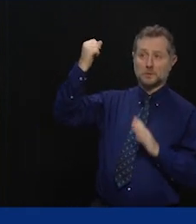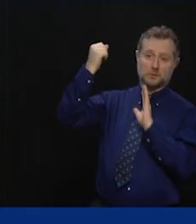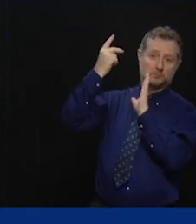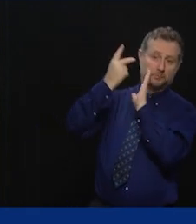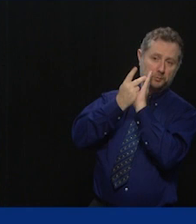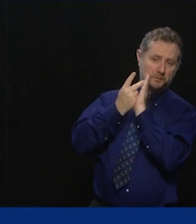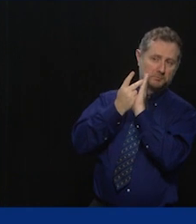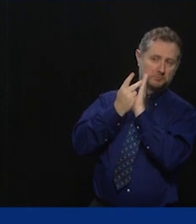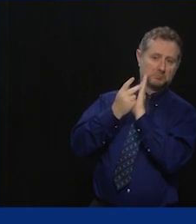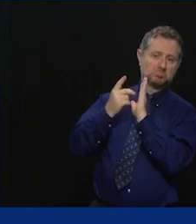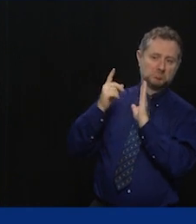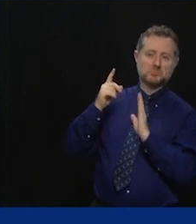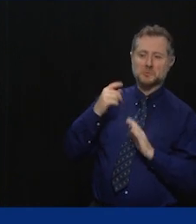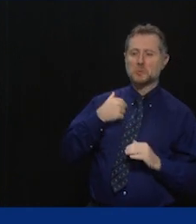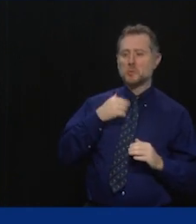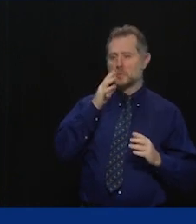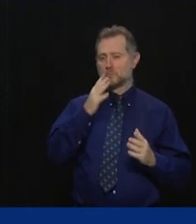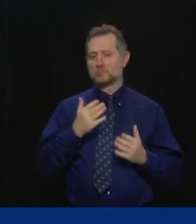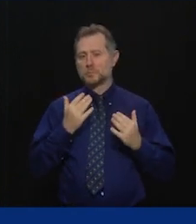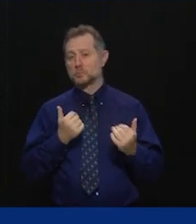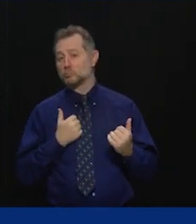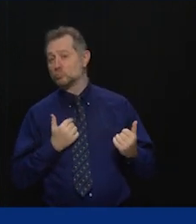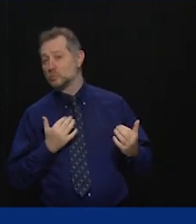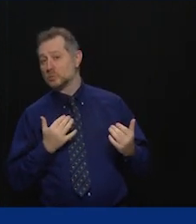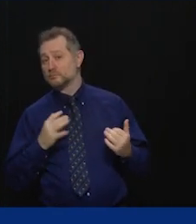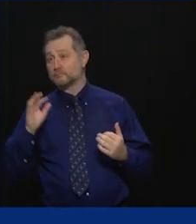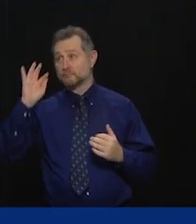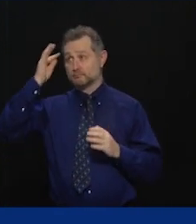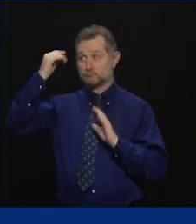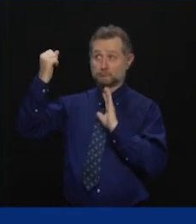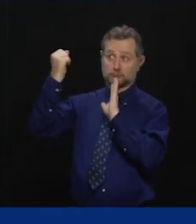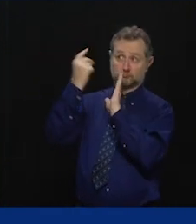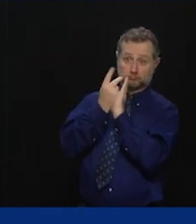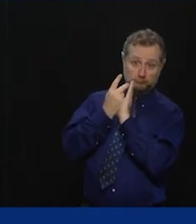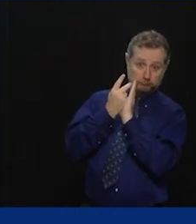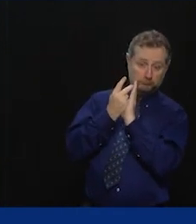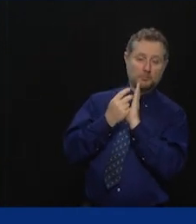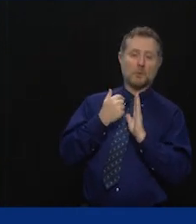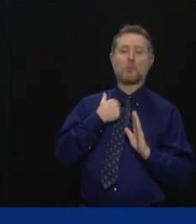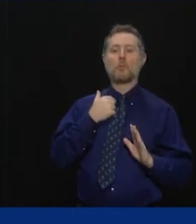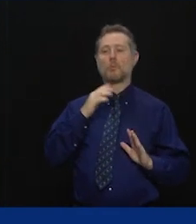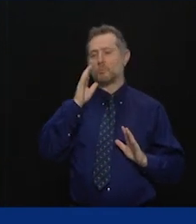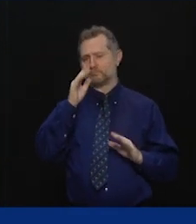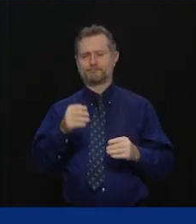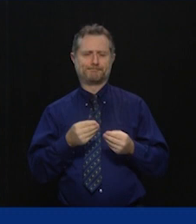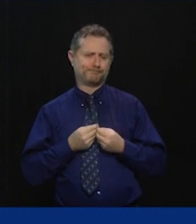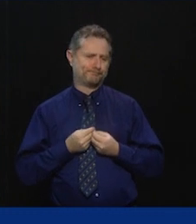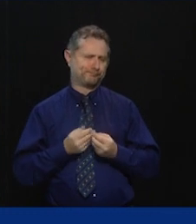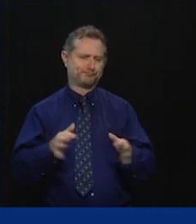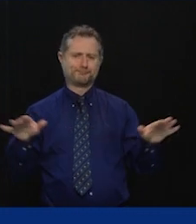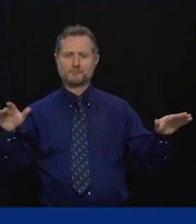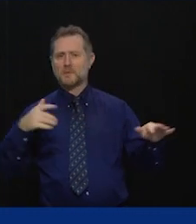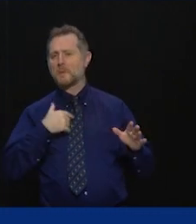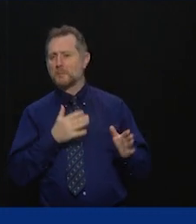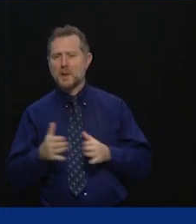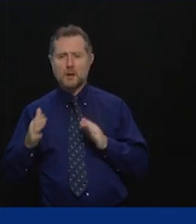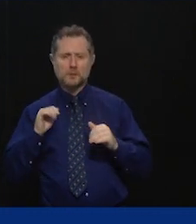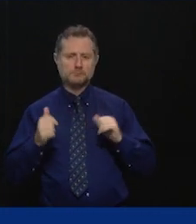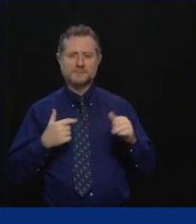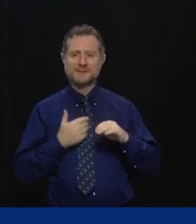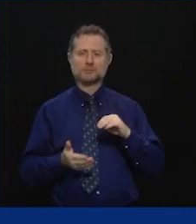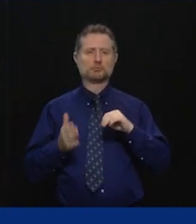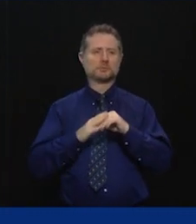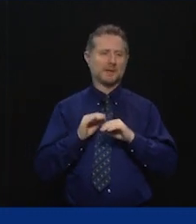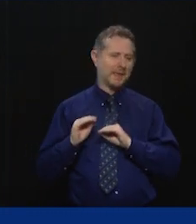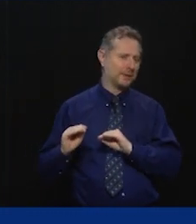do is we're waiting the federal approval, and we're going to deploy a multifaceted approach to how we're going to increase education,